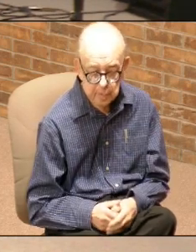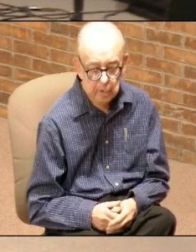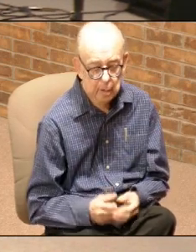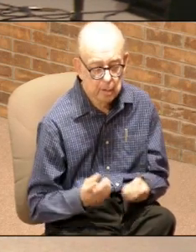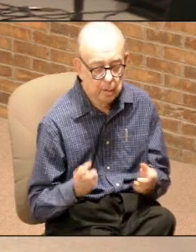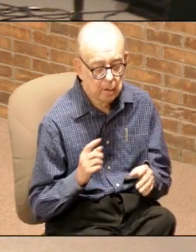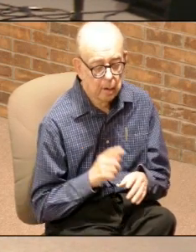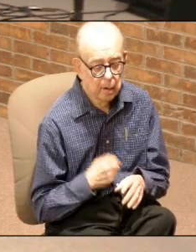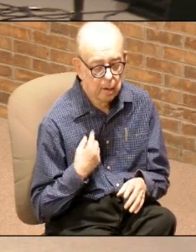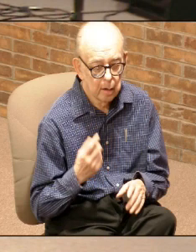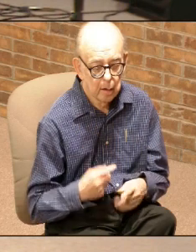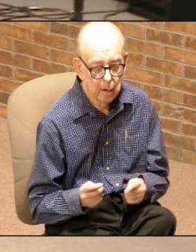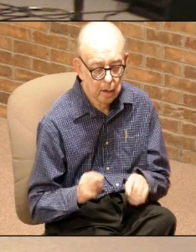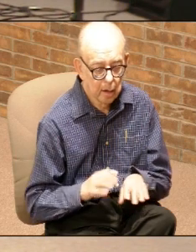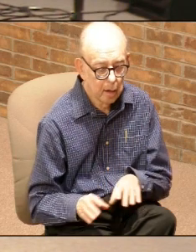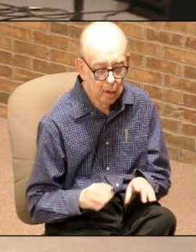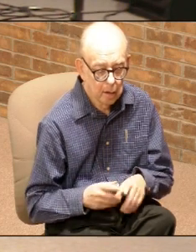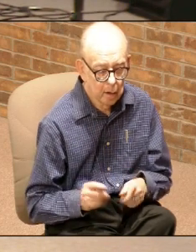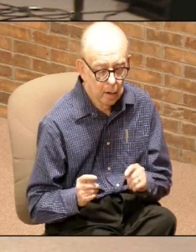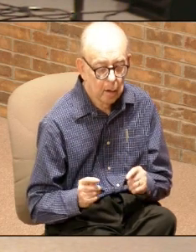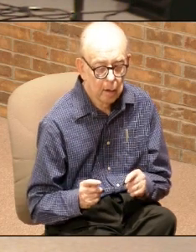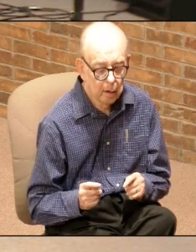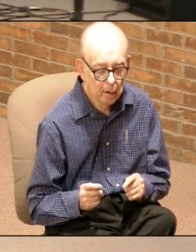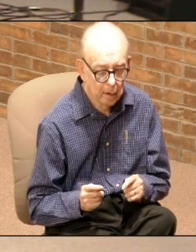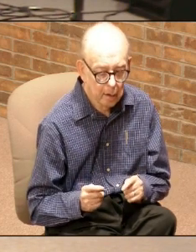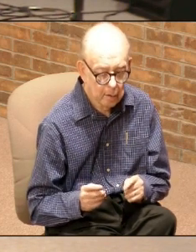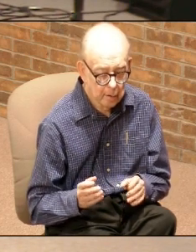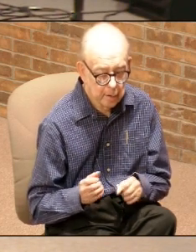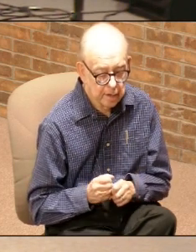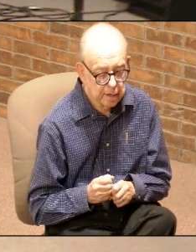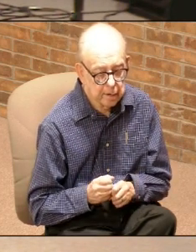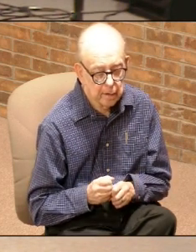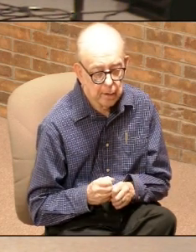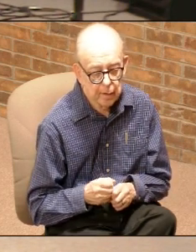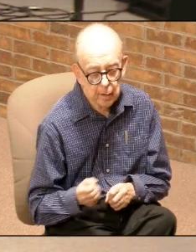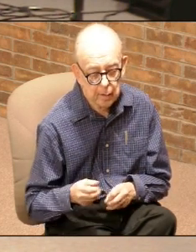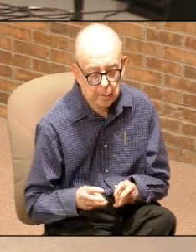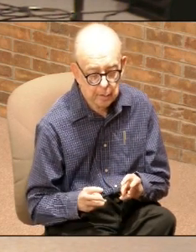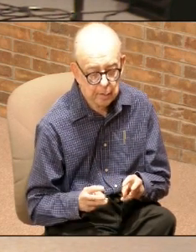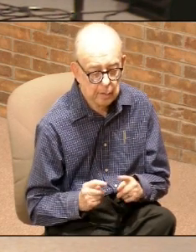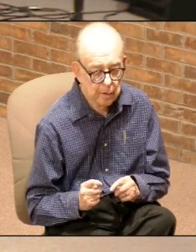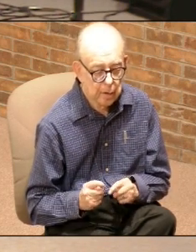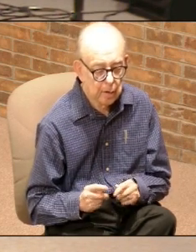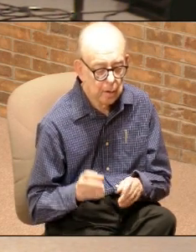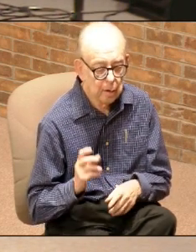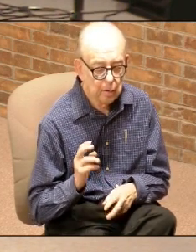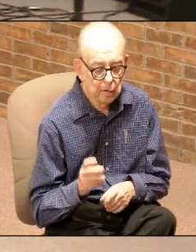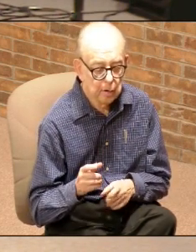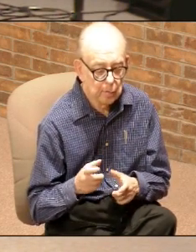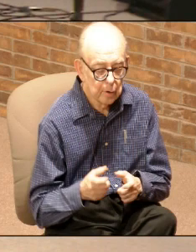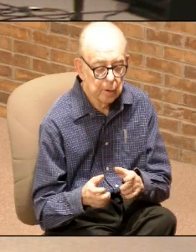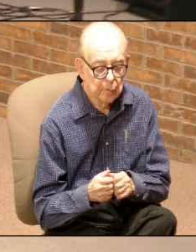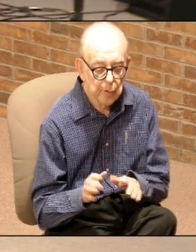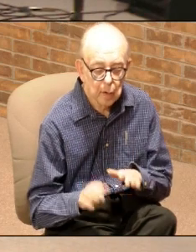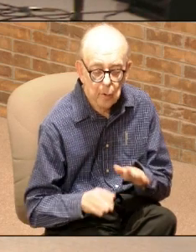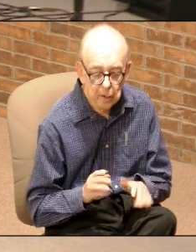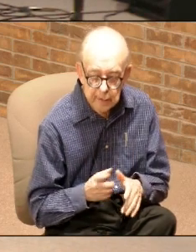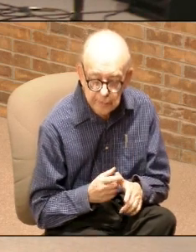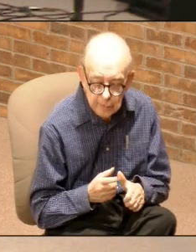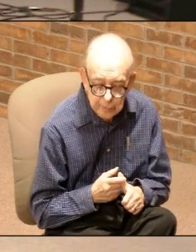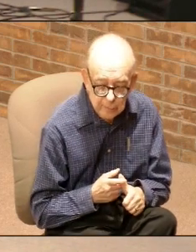Too many times what we try to do is we try to get it the other way. We try to start running without walking.